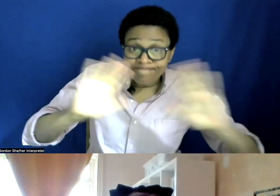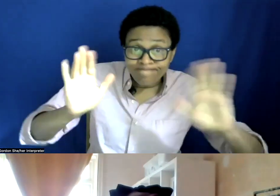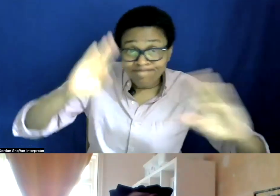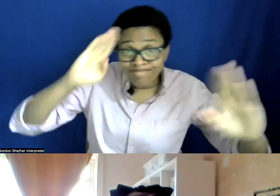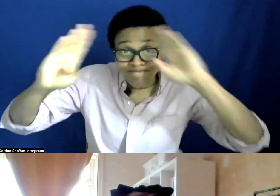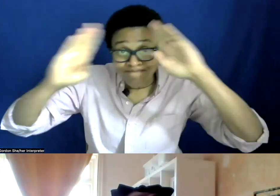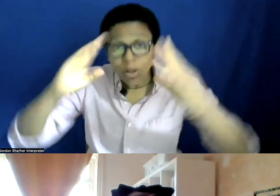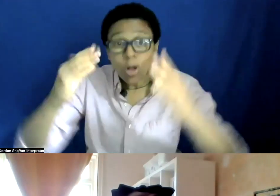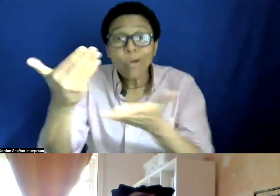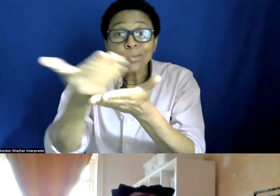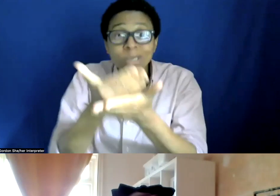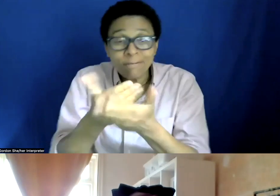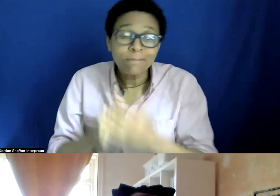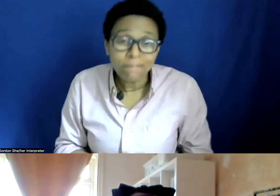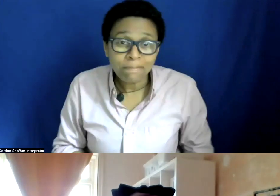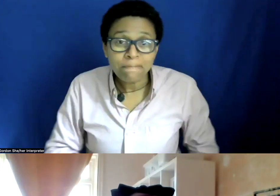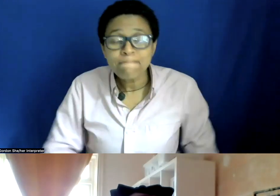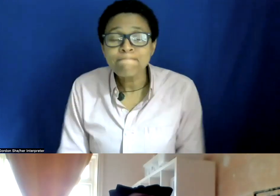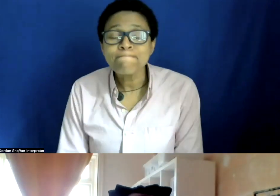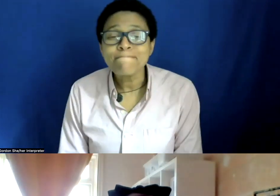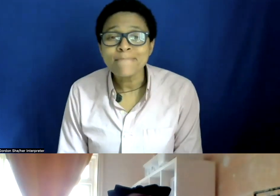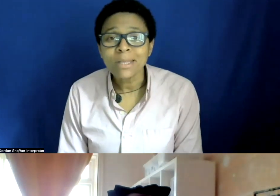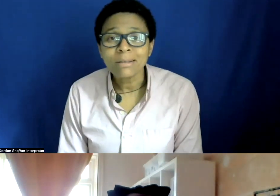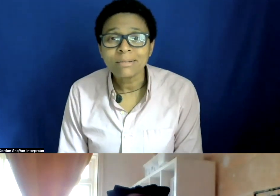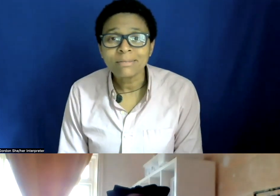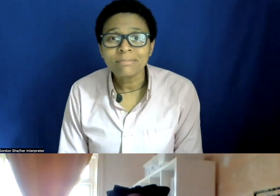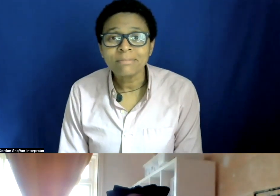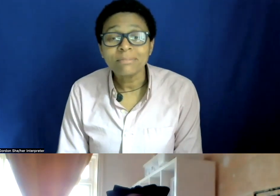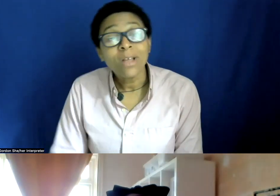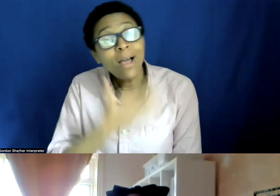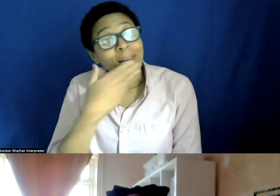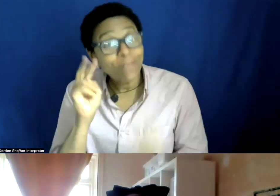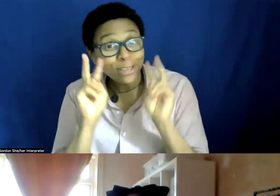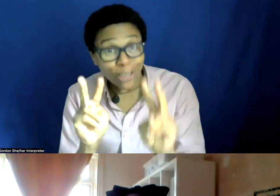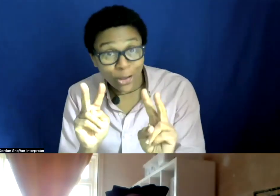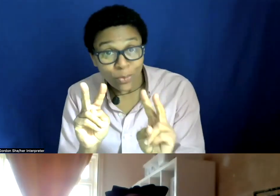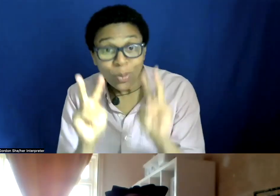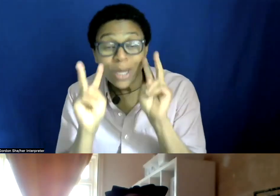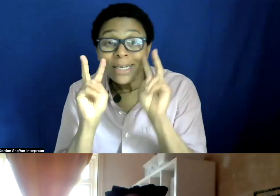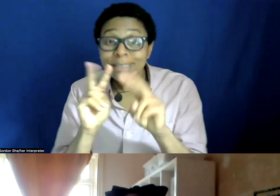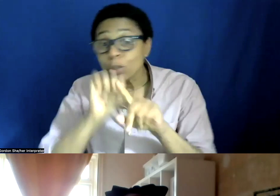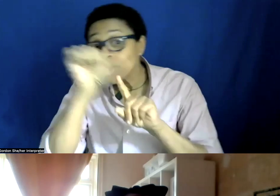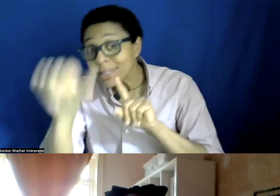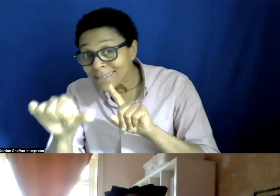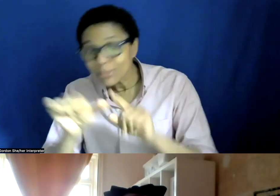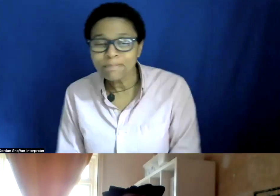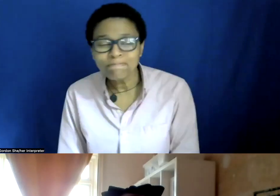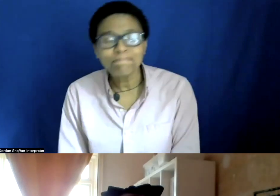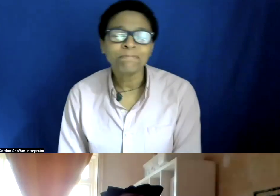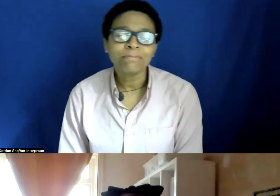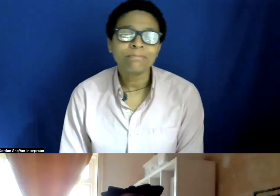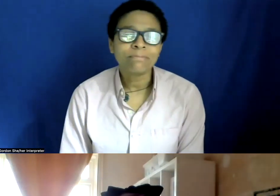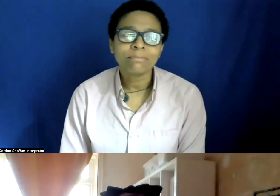Brilliant. Thanks so much, everyone. And it's lovely to see you all, and hopefully see you at the next one.